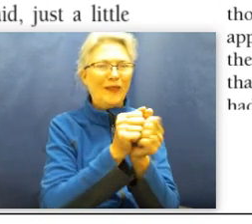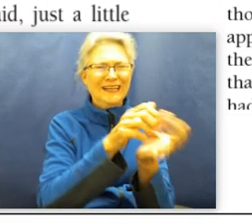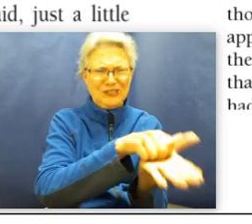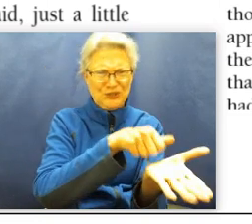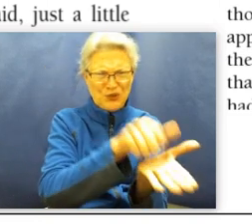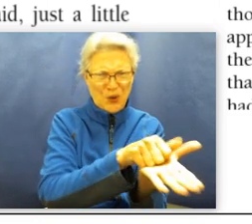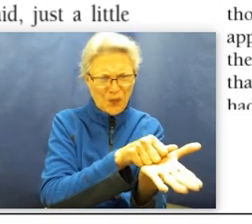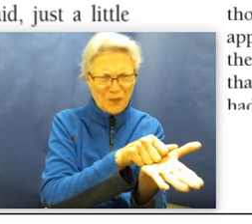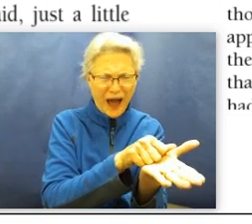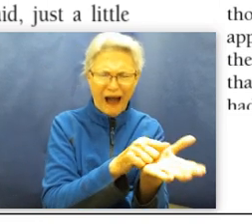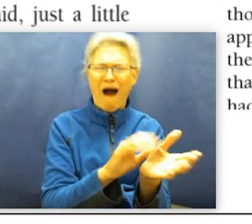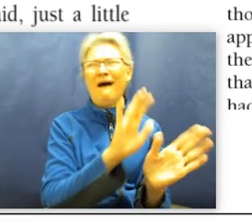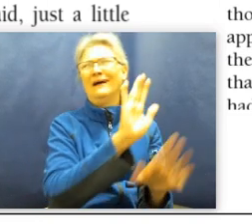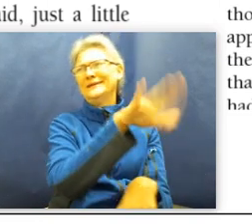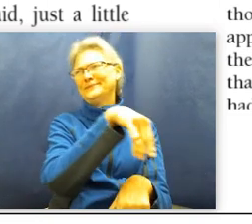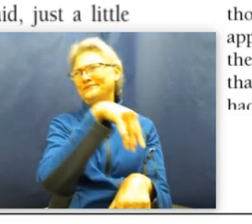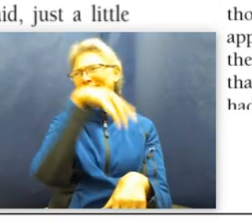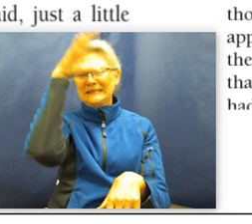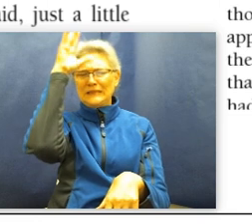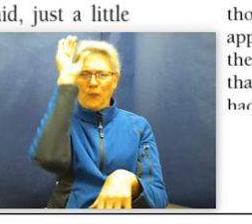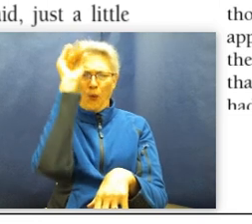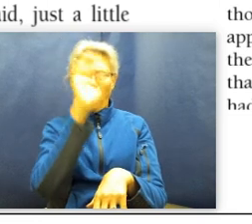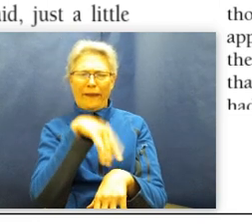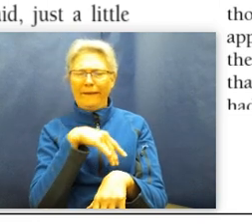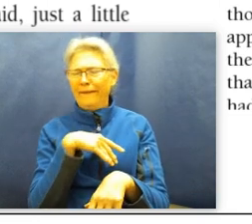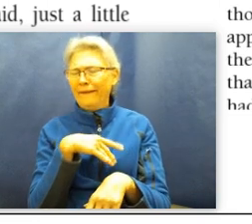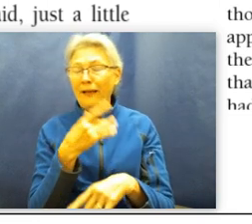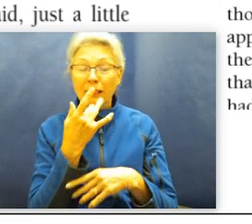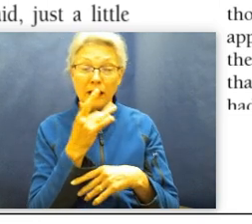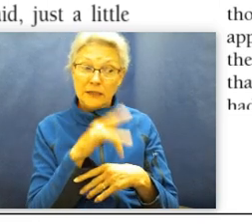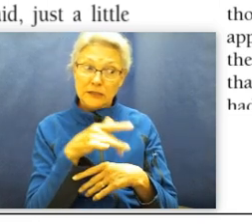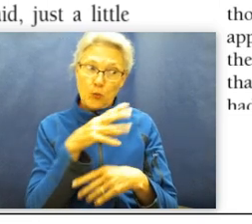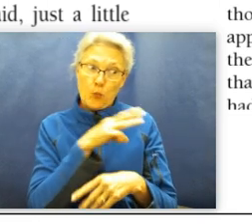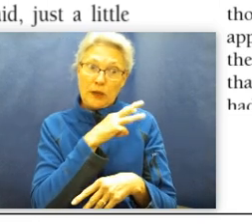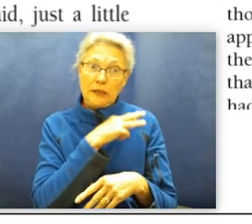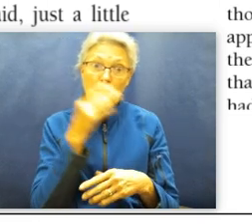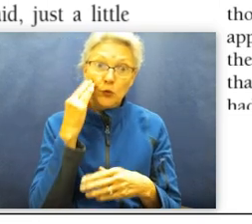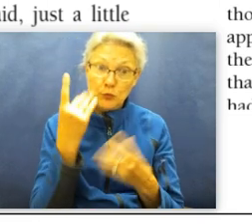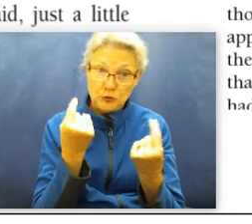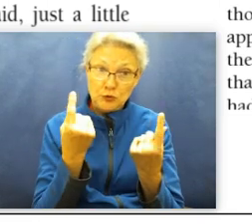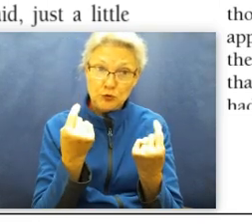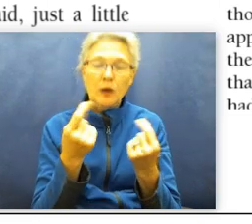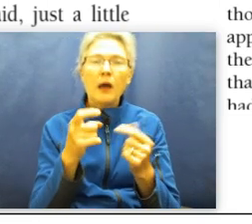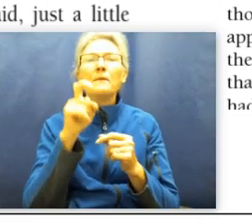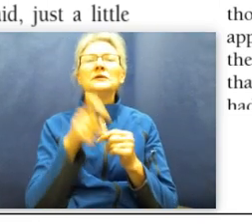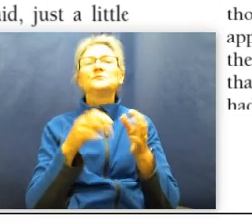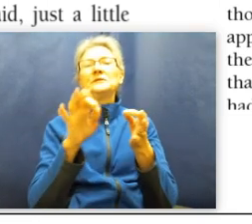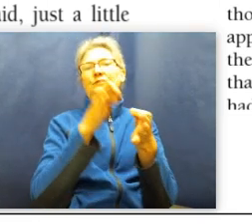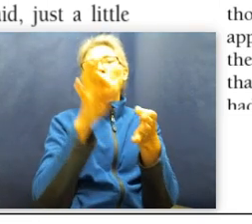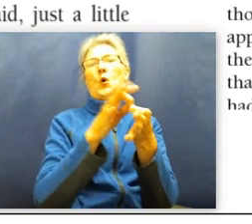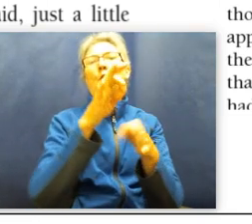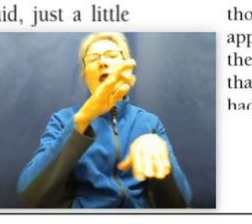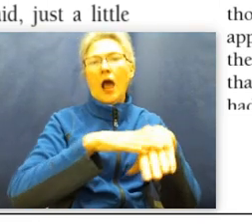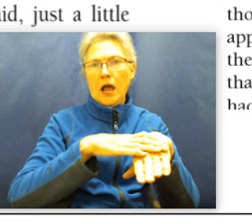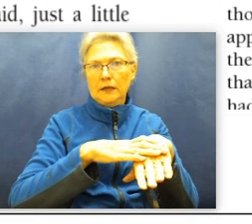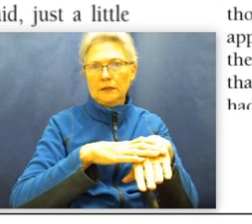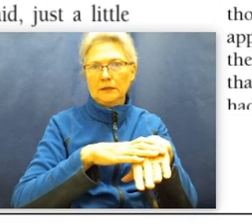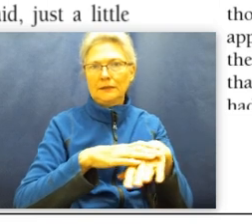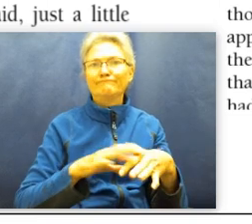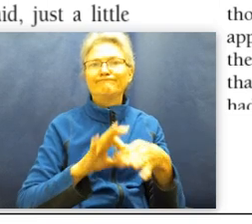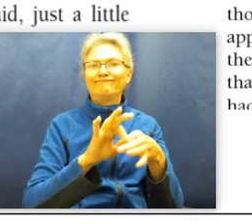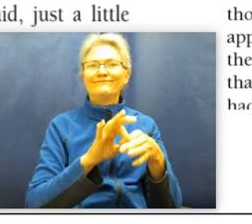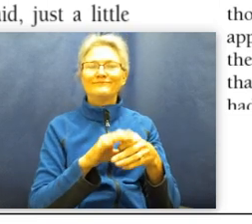How exactly like a boy. Fortunately, she knew at once what to do. It must be sewn on, she said, just a